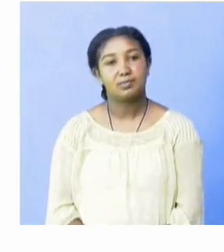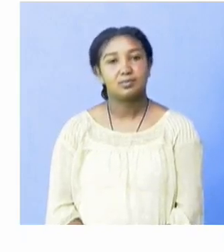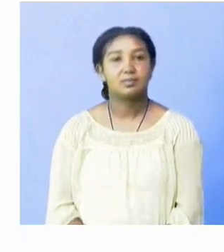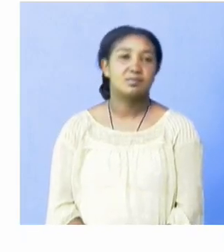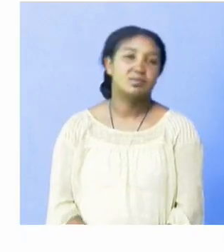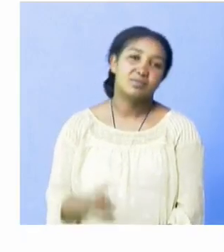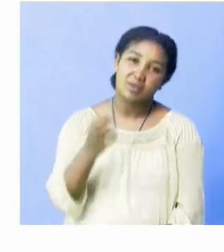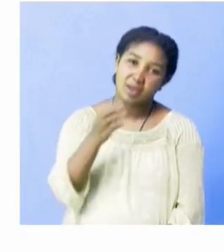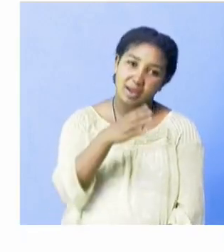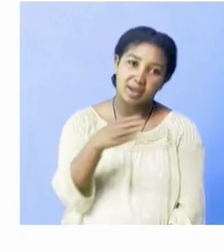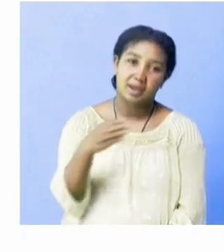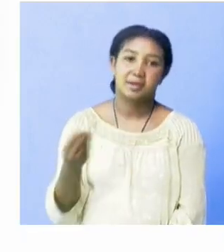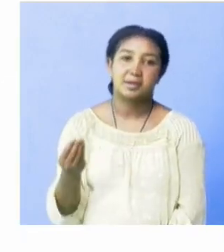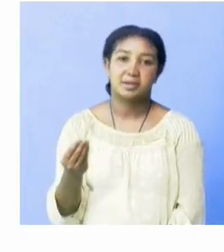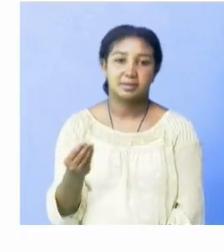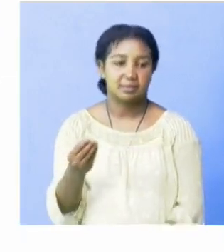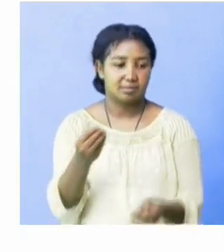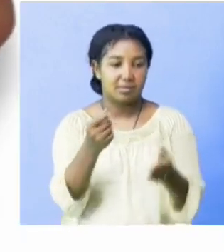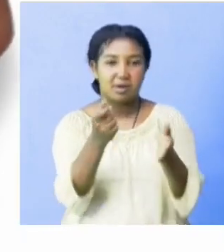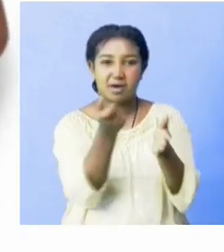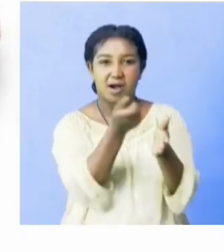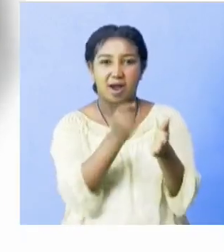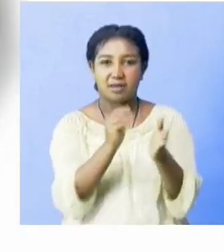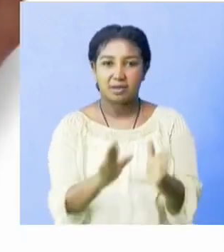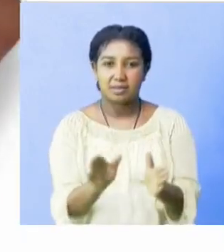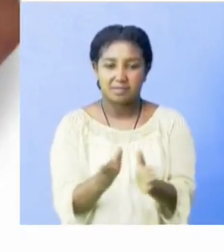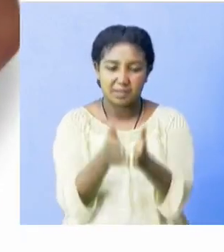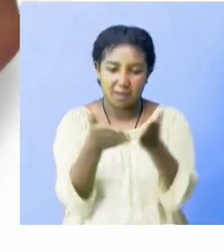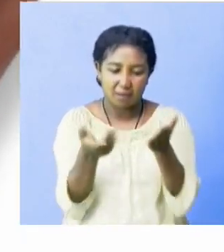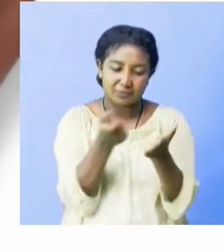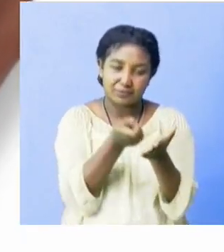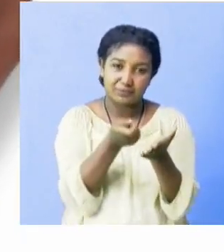and also writer,